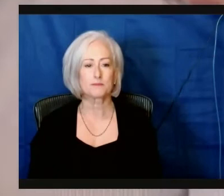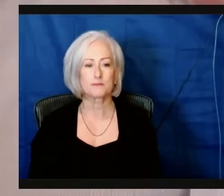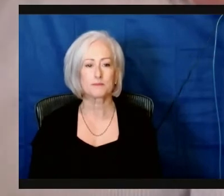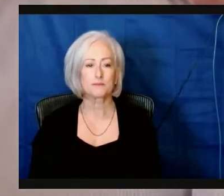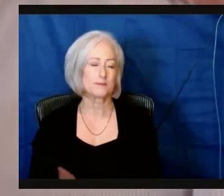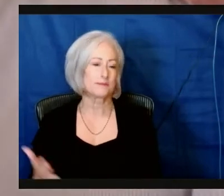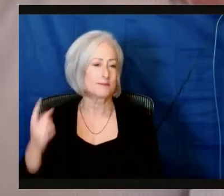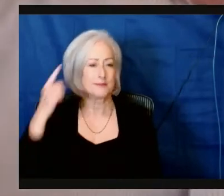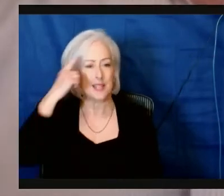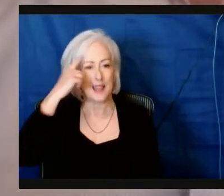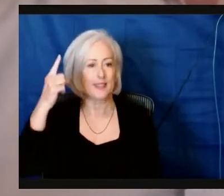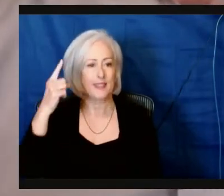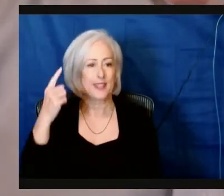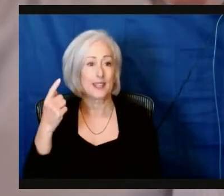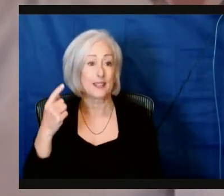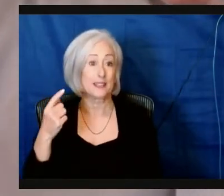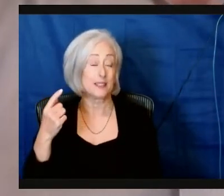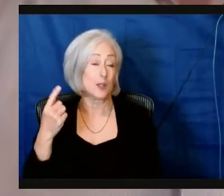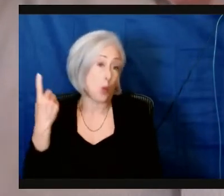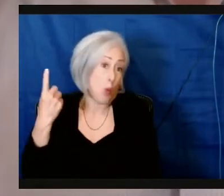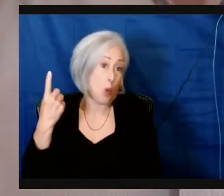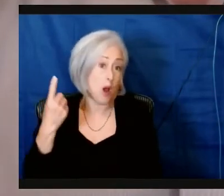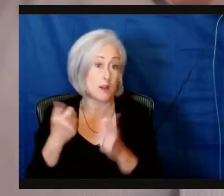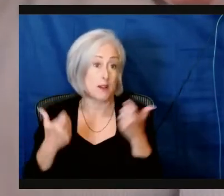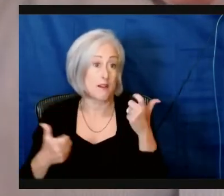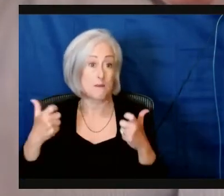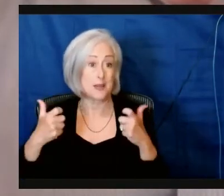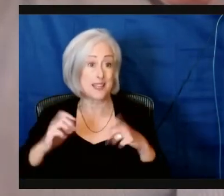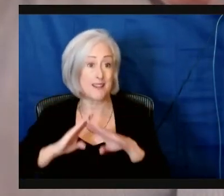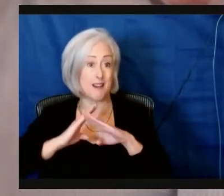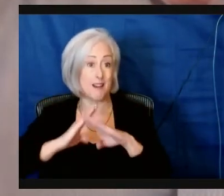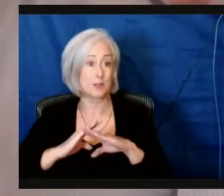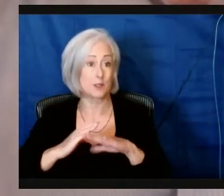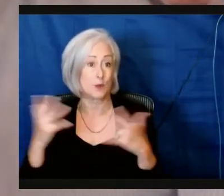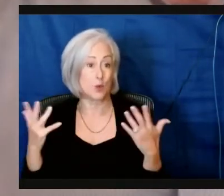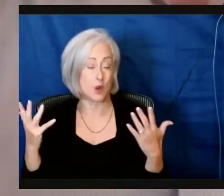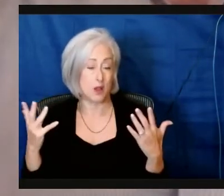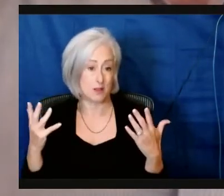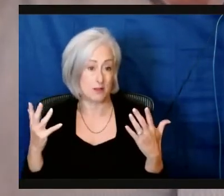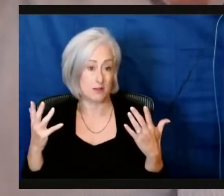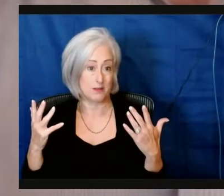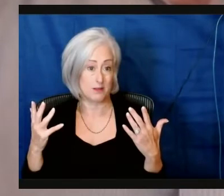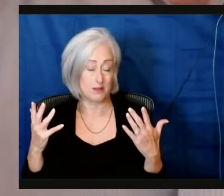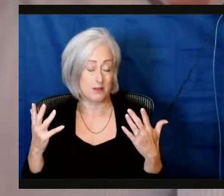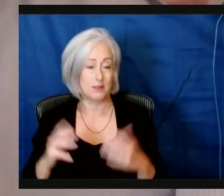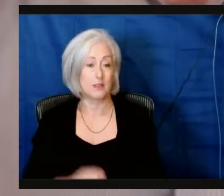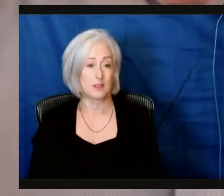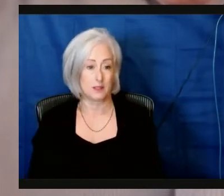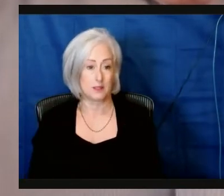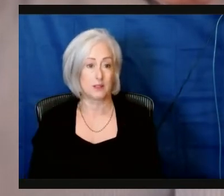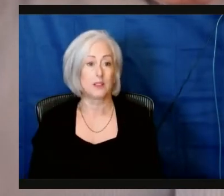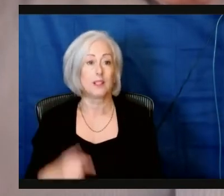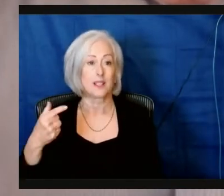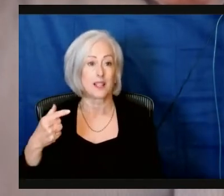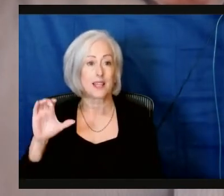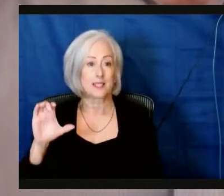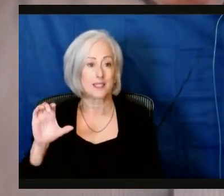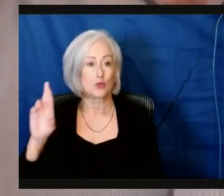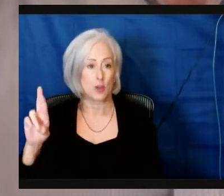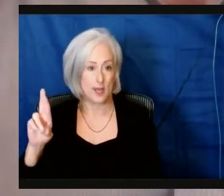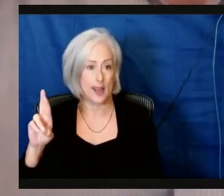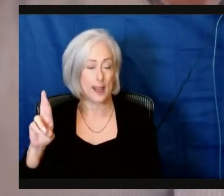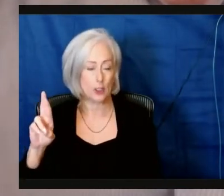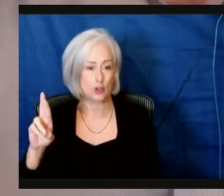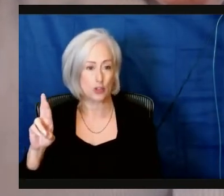certainly one of the biggest obstacles is going to be the galactic radiation that